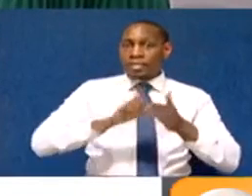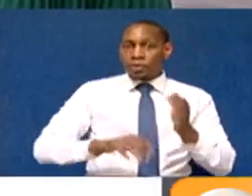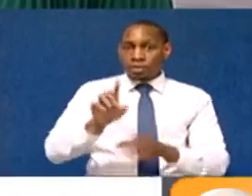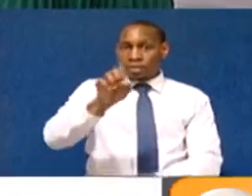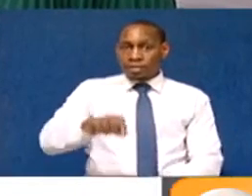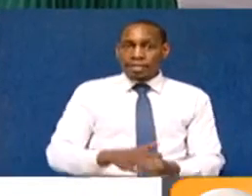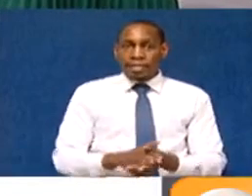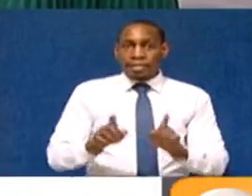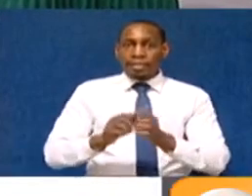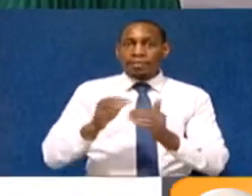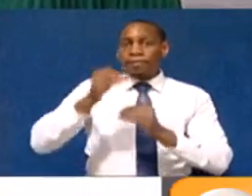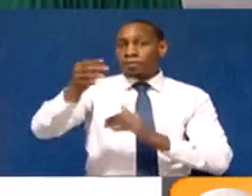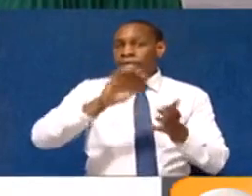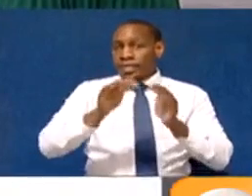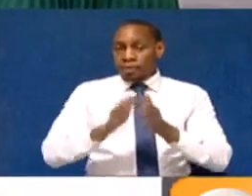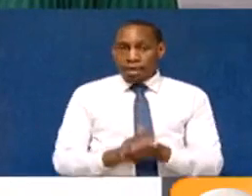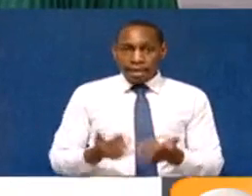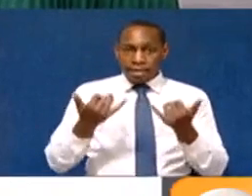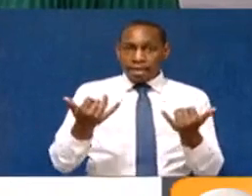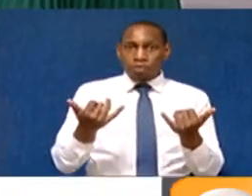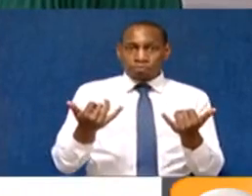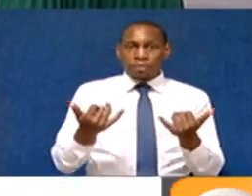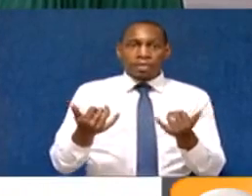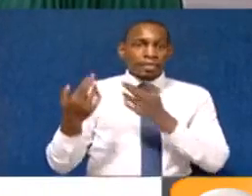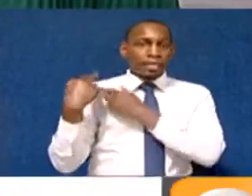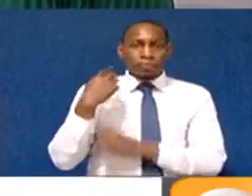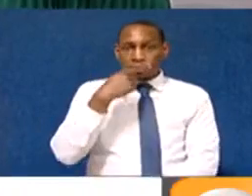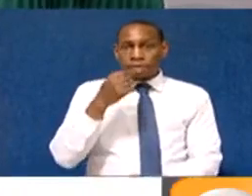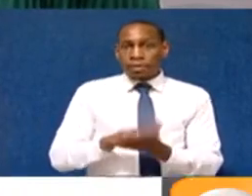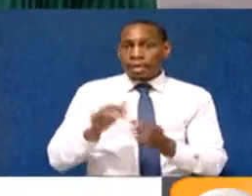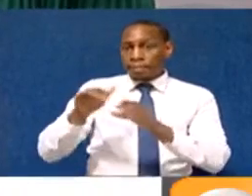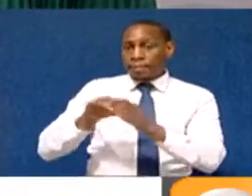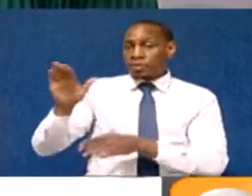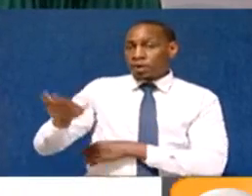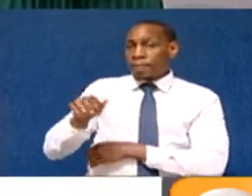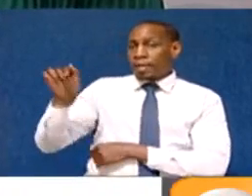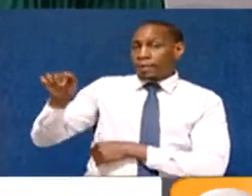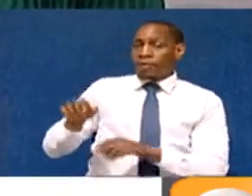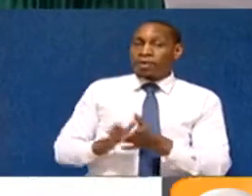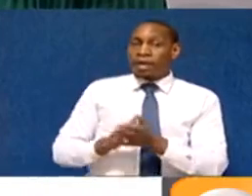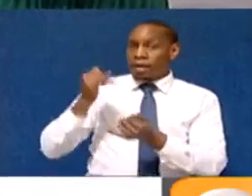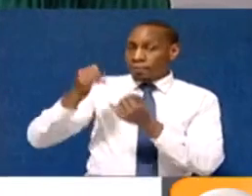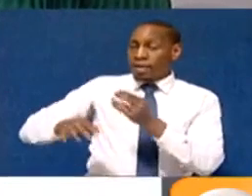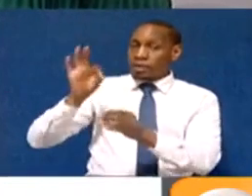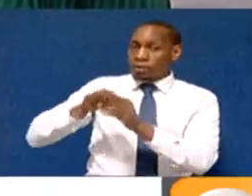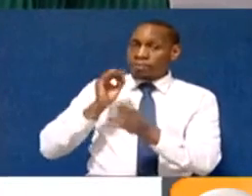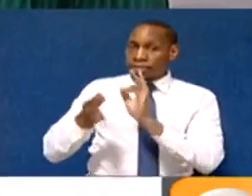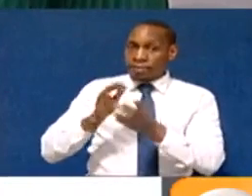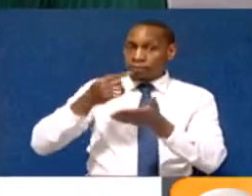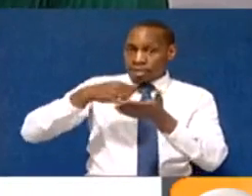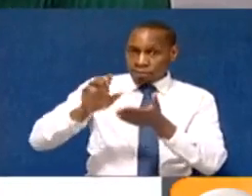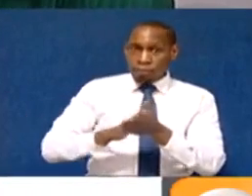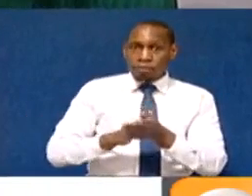next? And what lies ahead? Well, it's all in the hands of the members of Parliament, who will ultimately vote on whether to